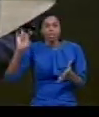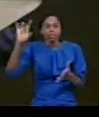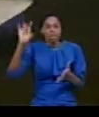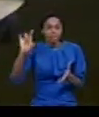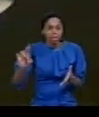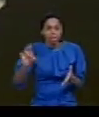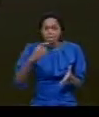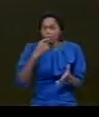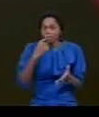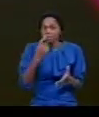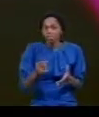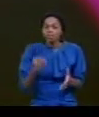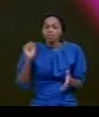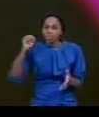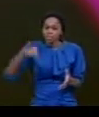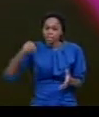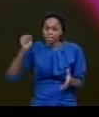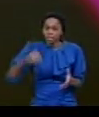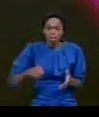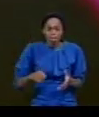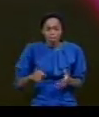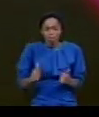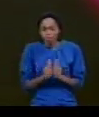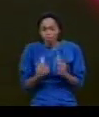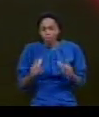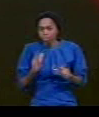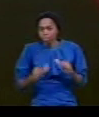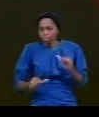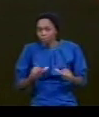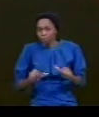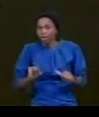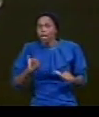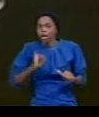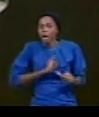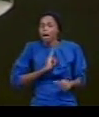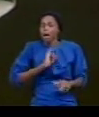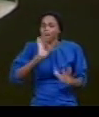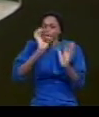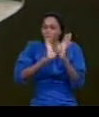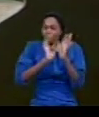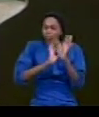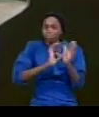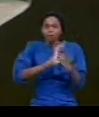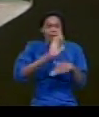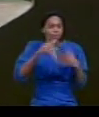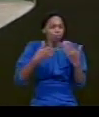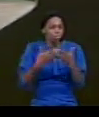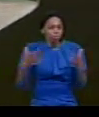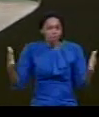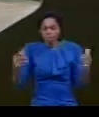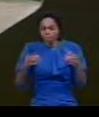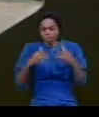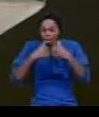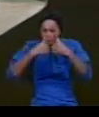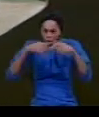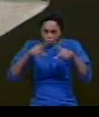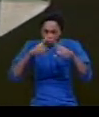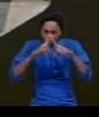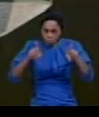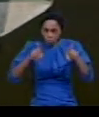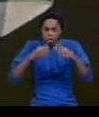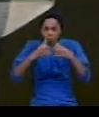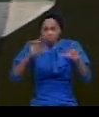In verse 8, it says, yea, doubtless, and I count all things but loss for the